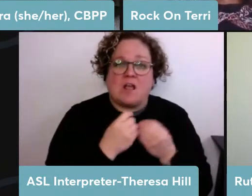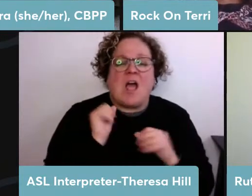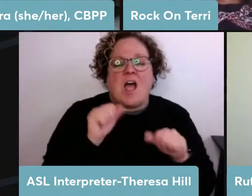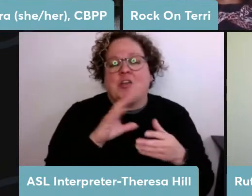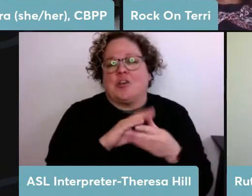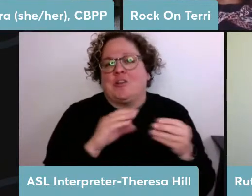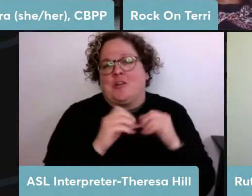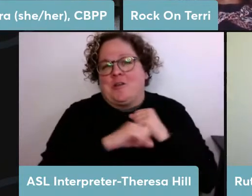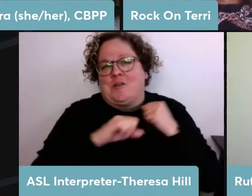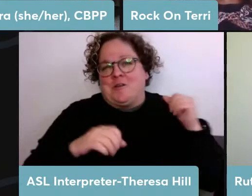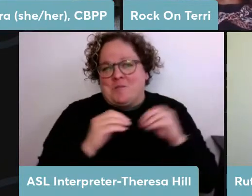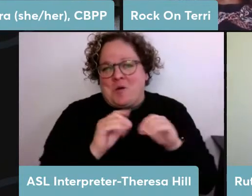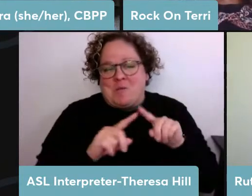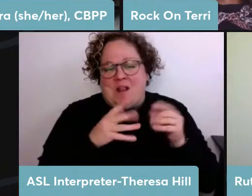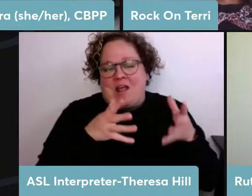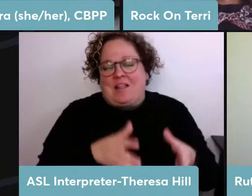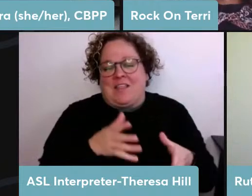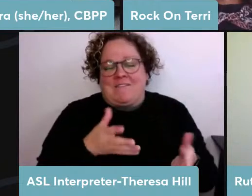leave it there.